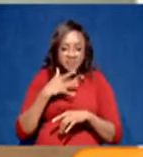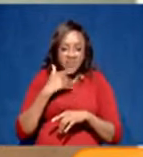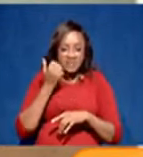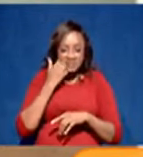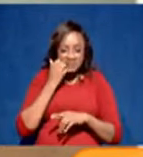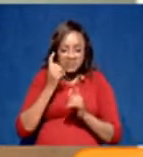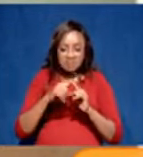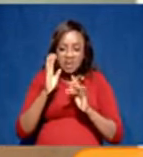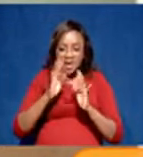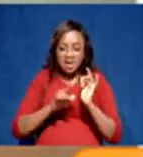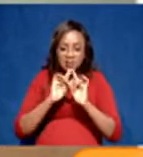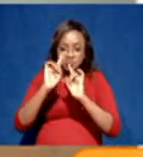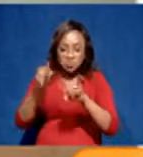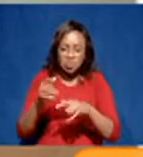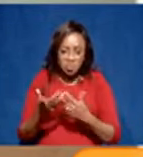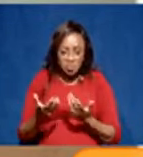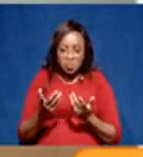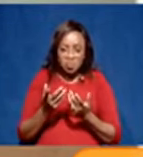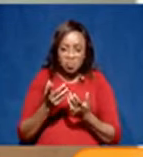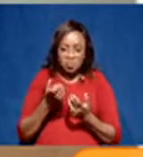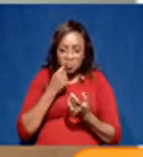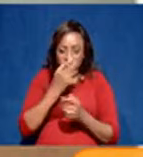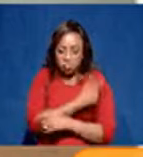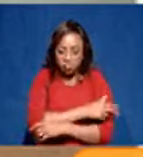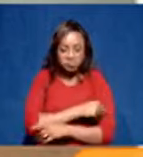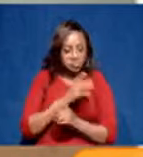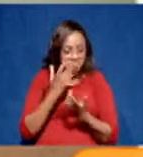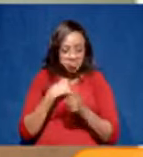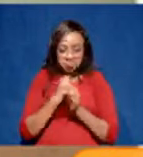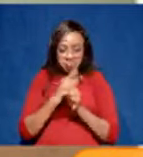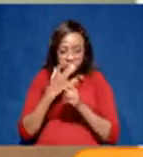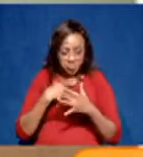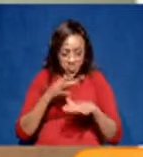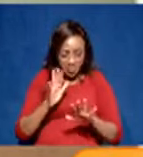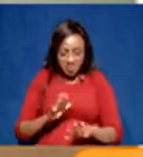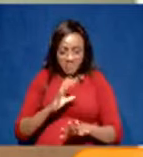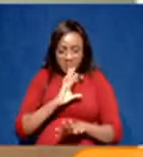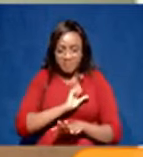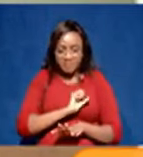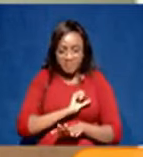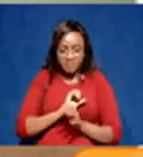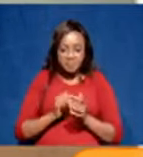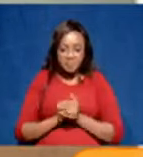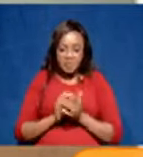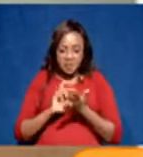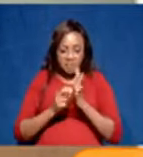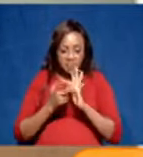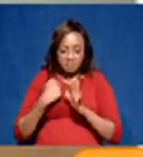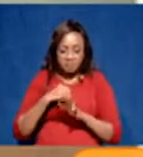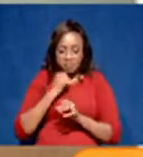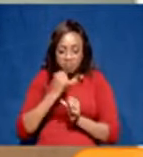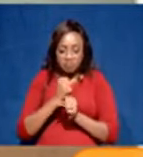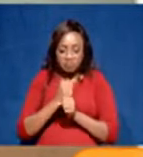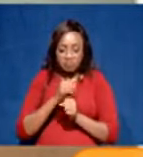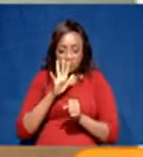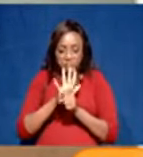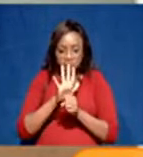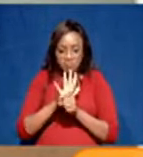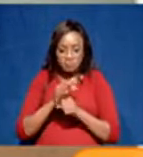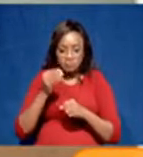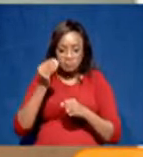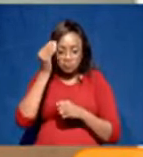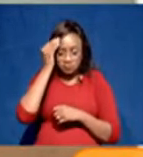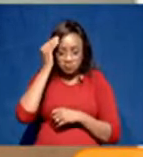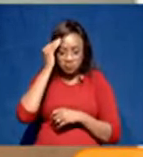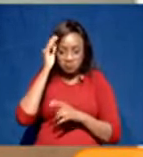even be take care of that business that they want to do. So we are going to do a lot of education to Kenyans. And I want to plead